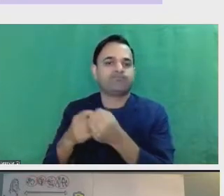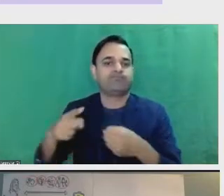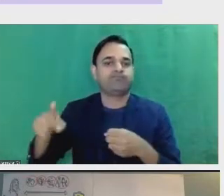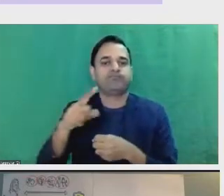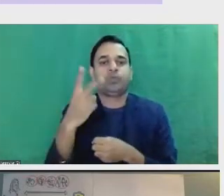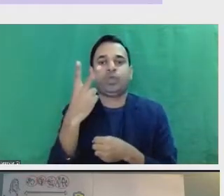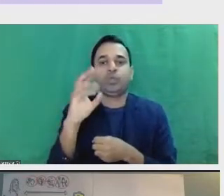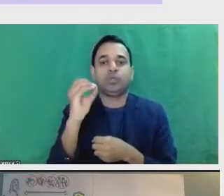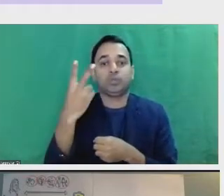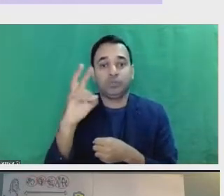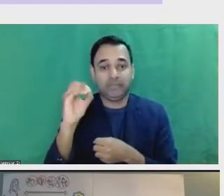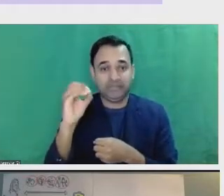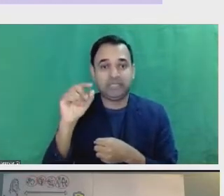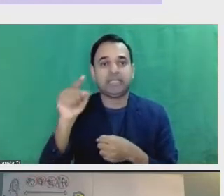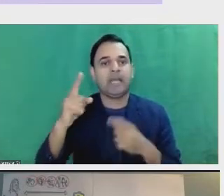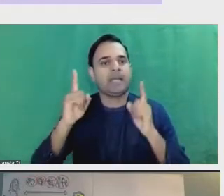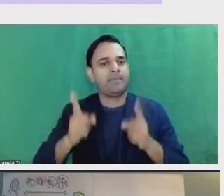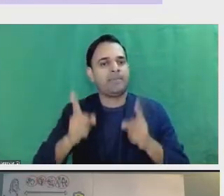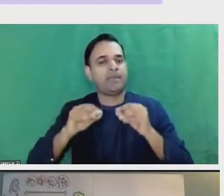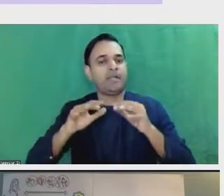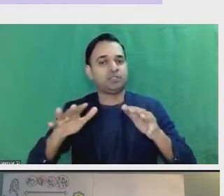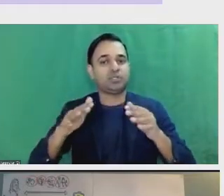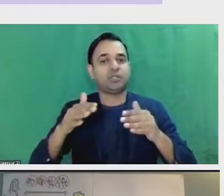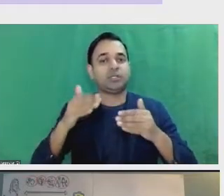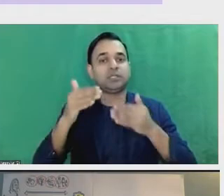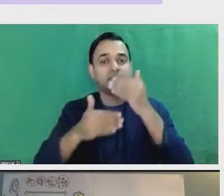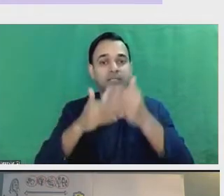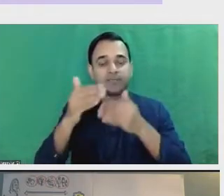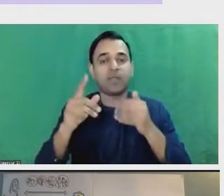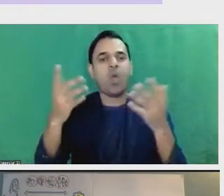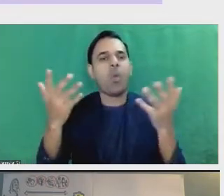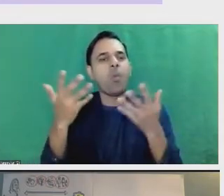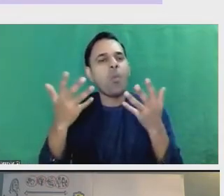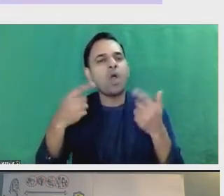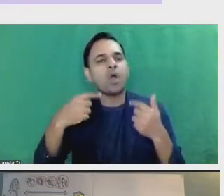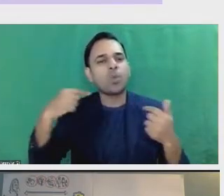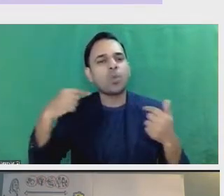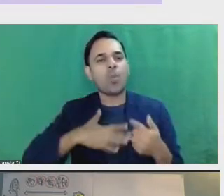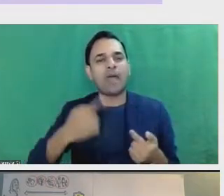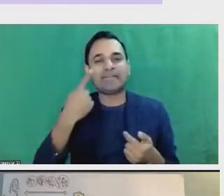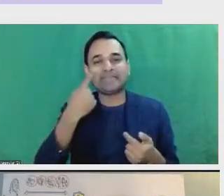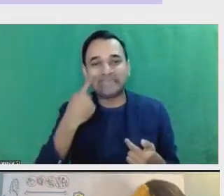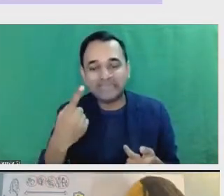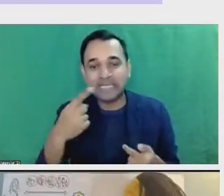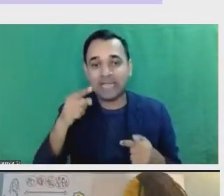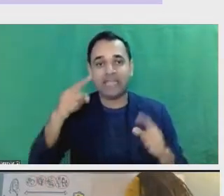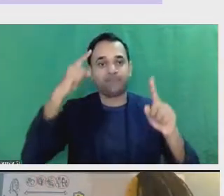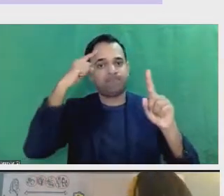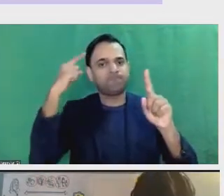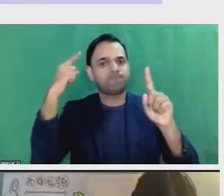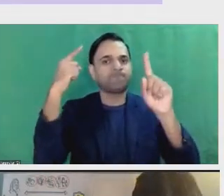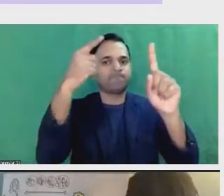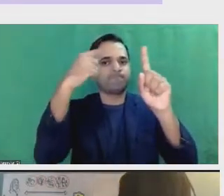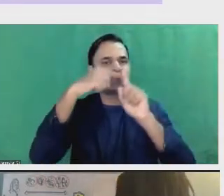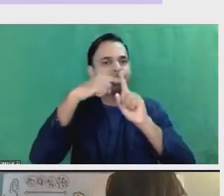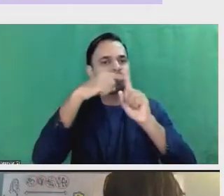really want to see is that the ambition from the parties or commitments is towards both. You know, we want